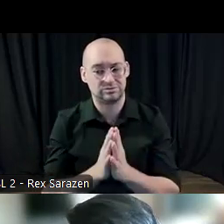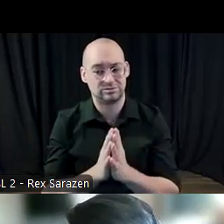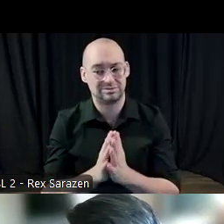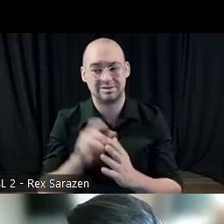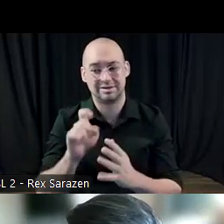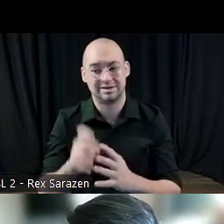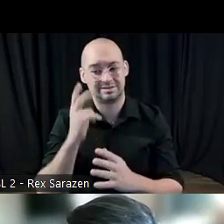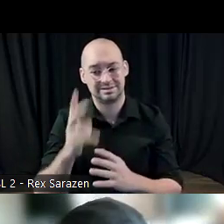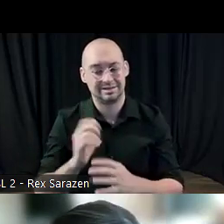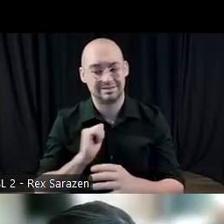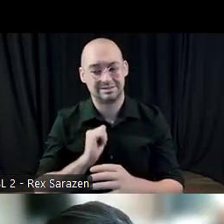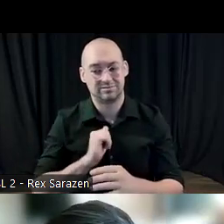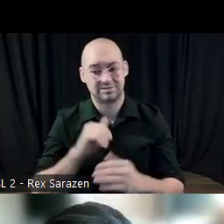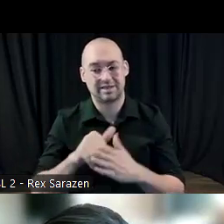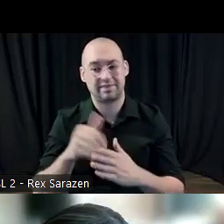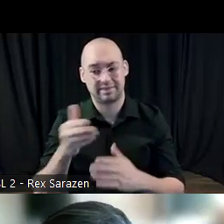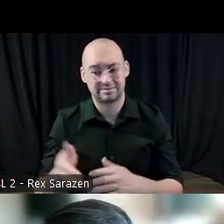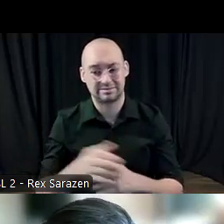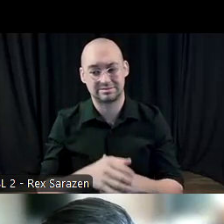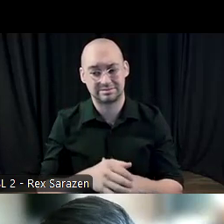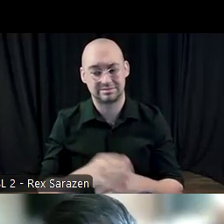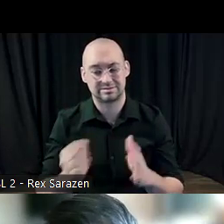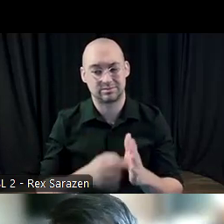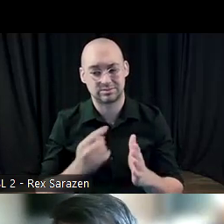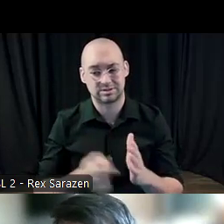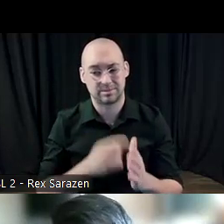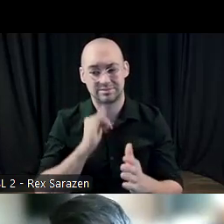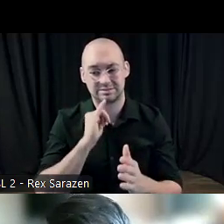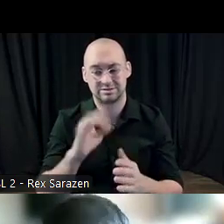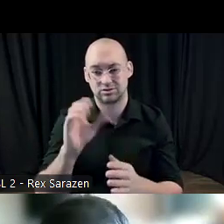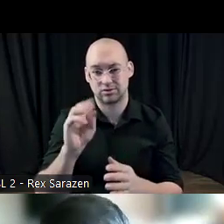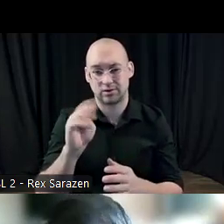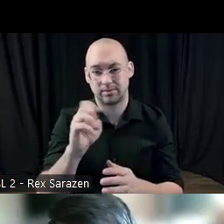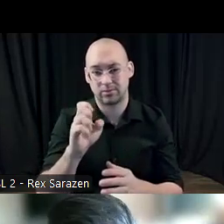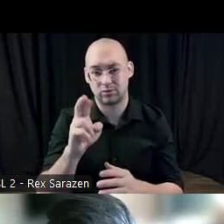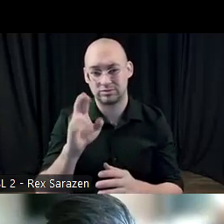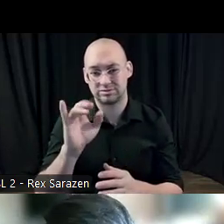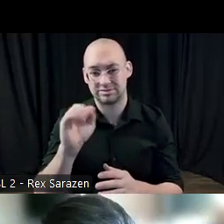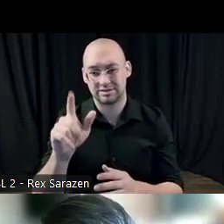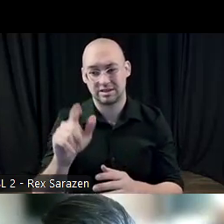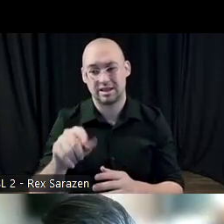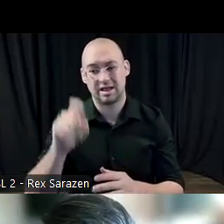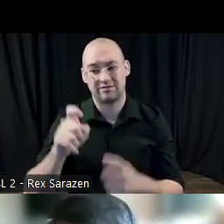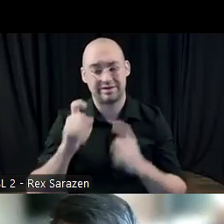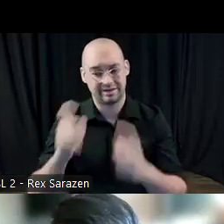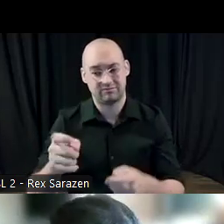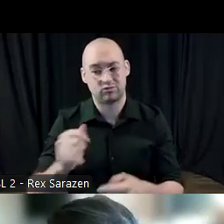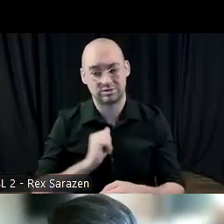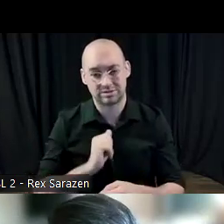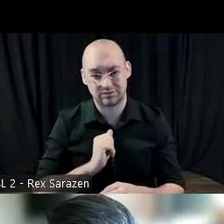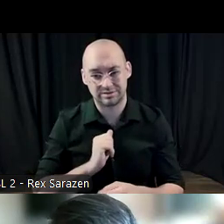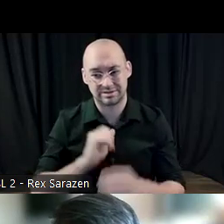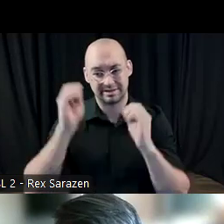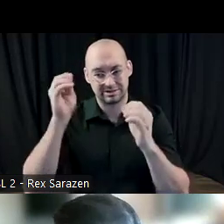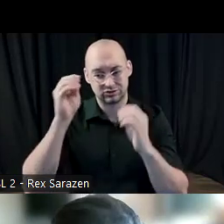ourselves in this. And so sometimes it's a commercial that we have to give to ourselves and teach